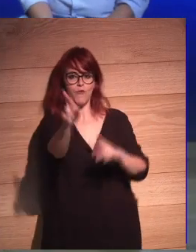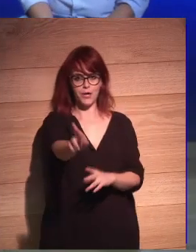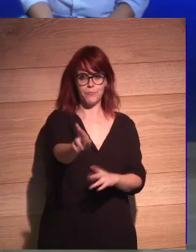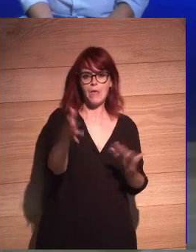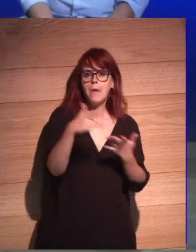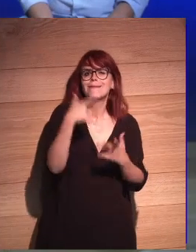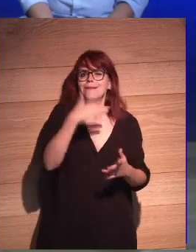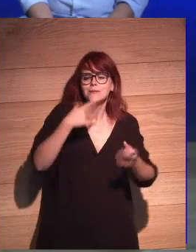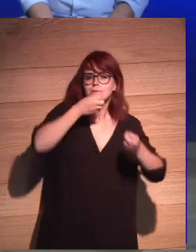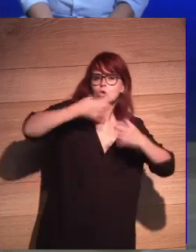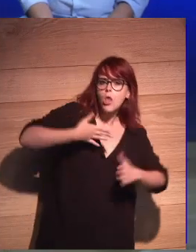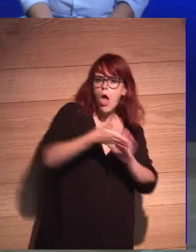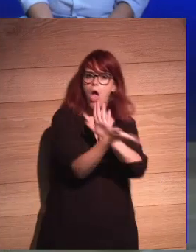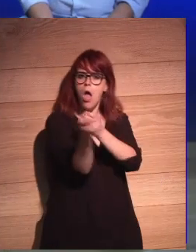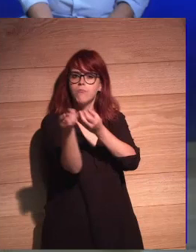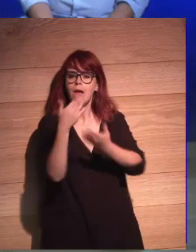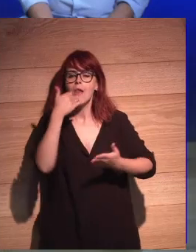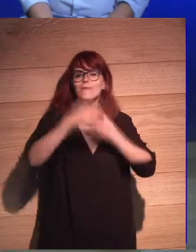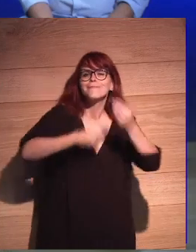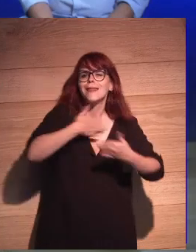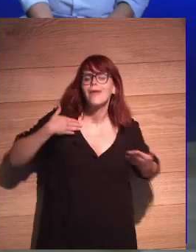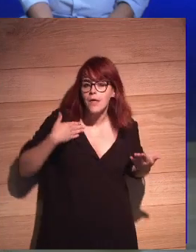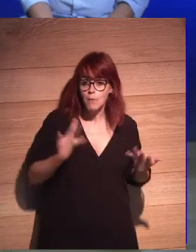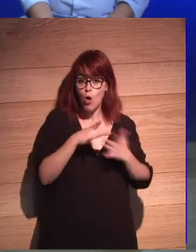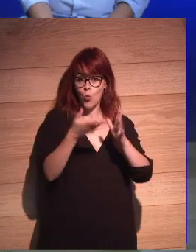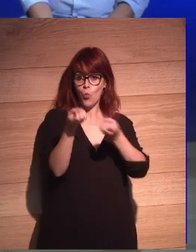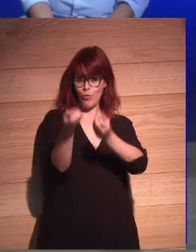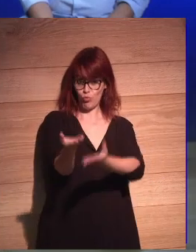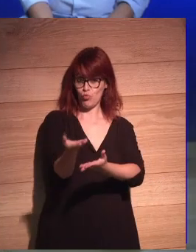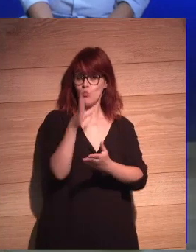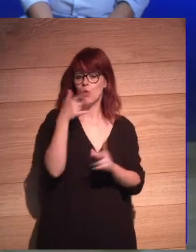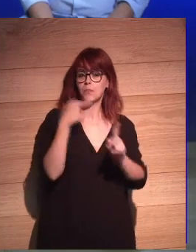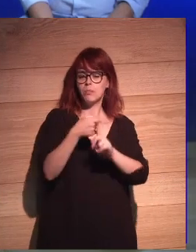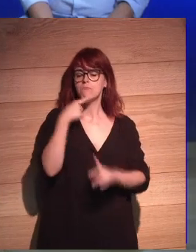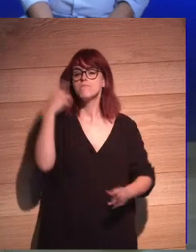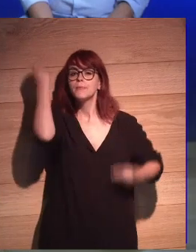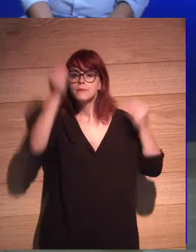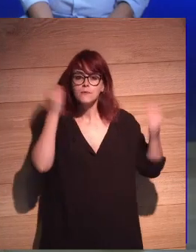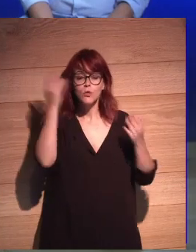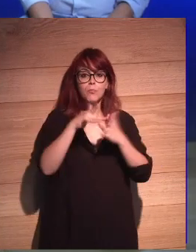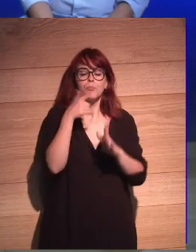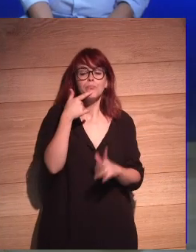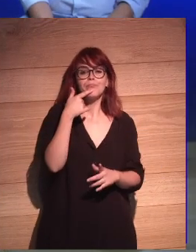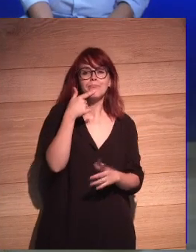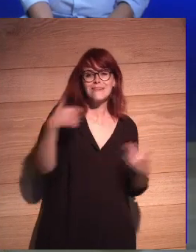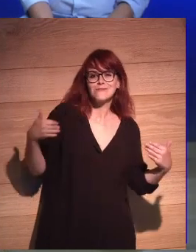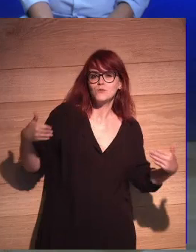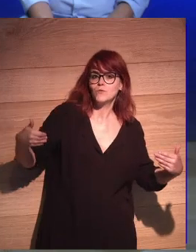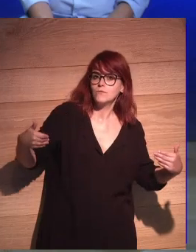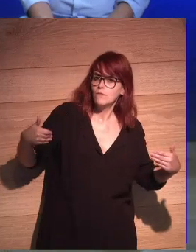to him telling him that they wanted to do something in virtual reality. And he said,